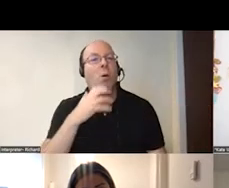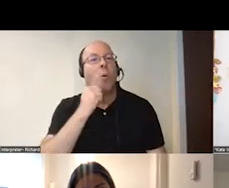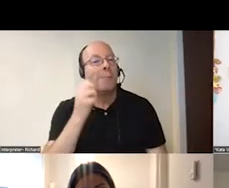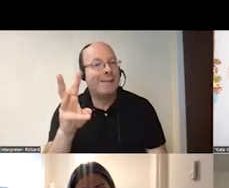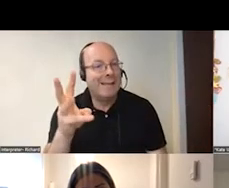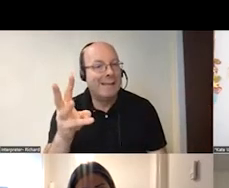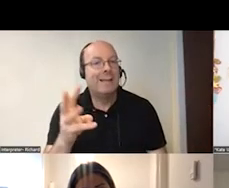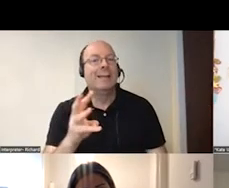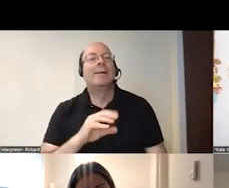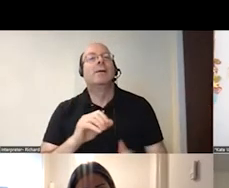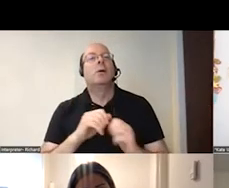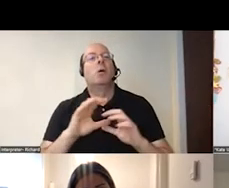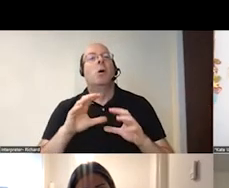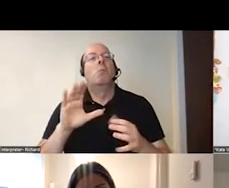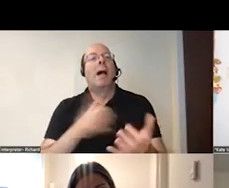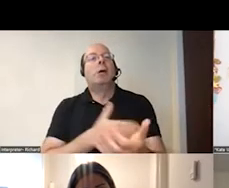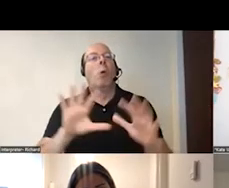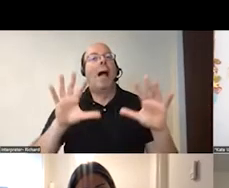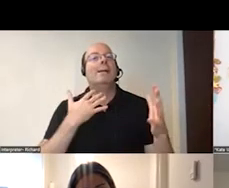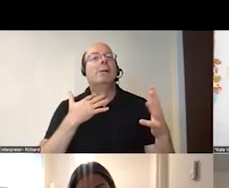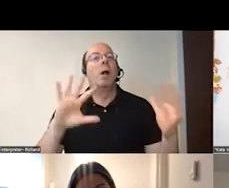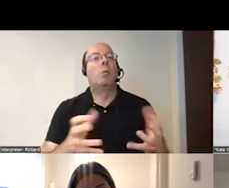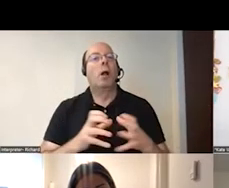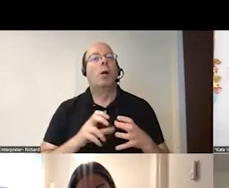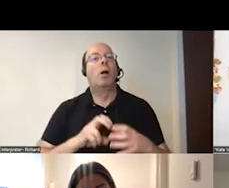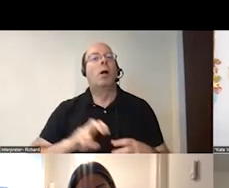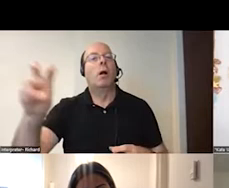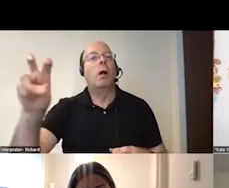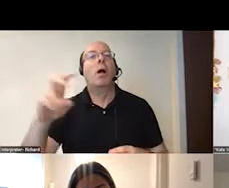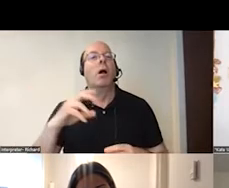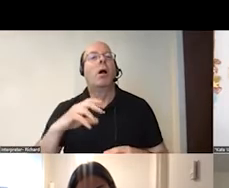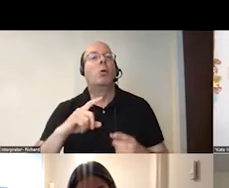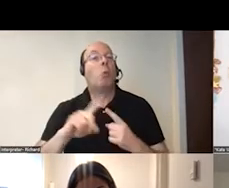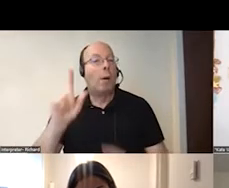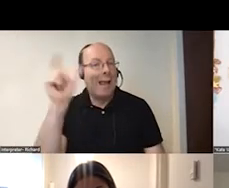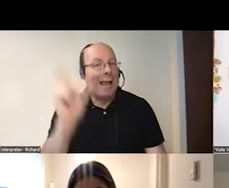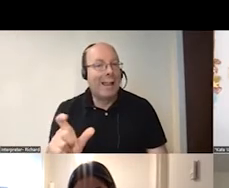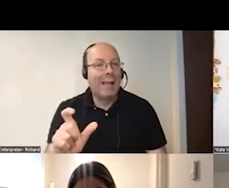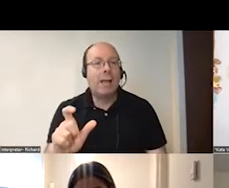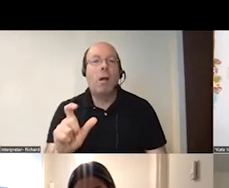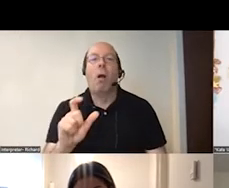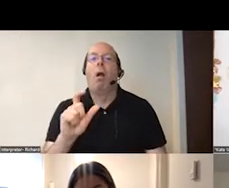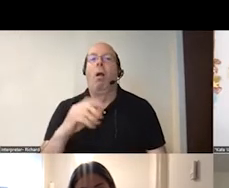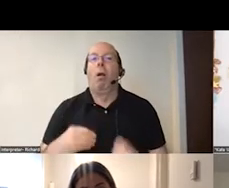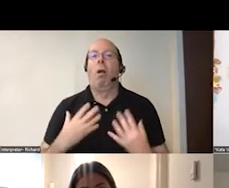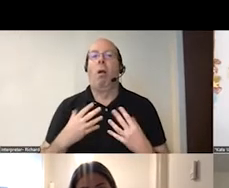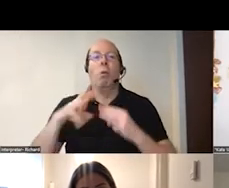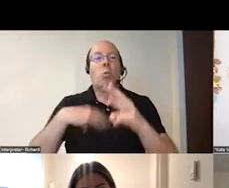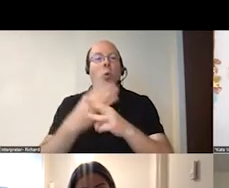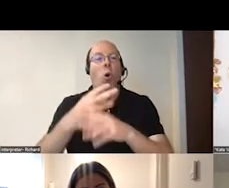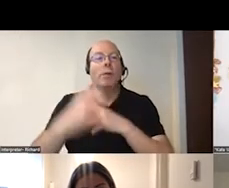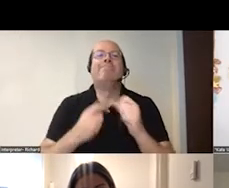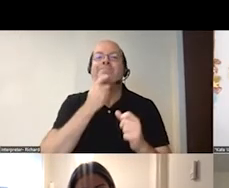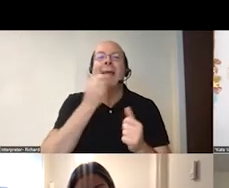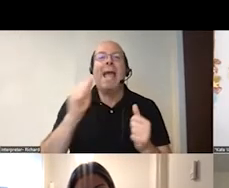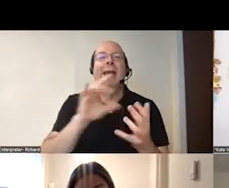16, I went to Italy with my choir, and that really inspired me to really travel and be in the world. And I thought of every option that I could